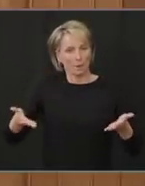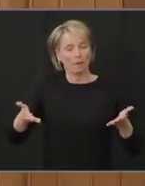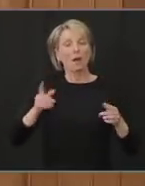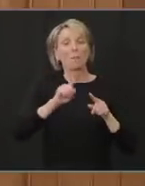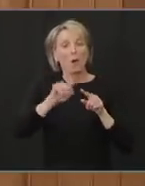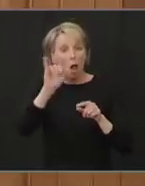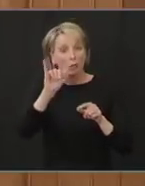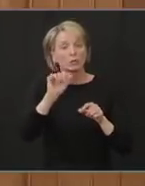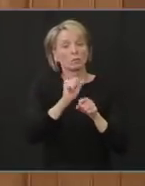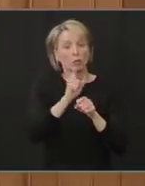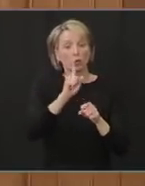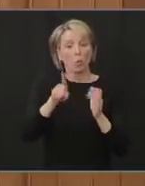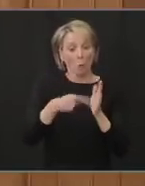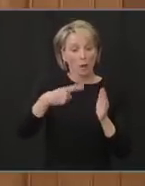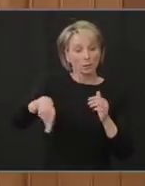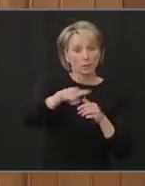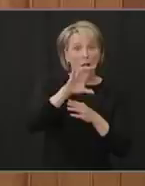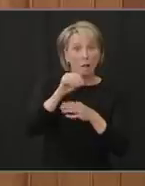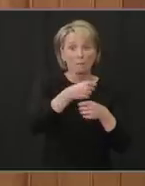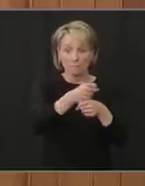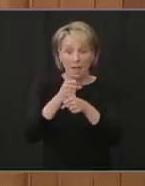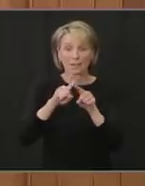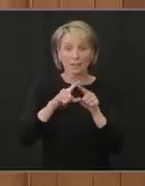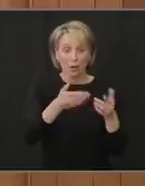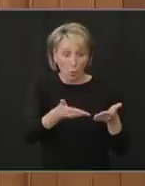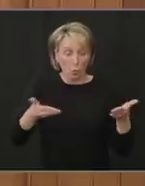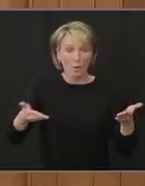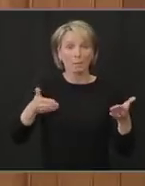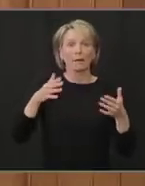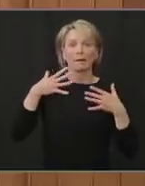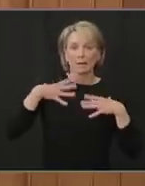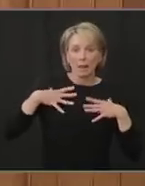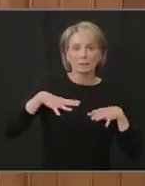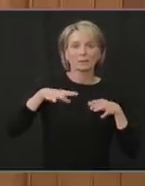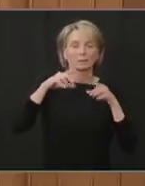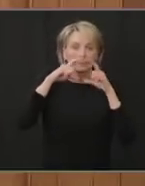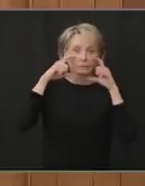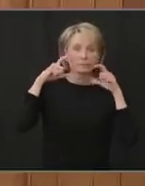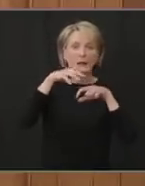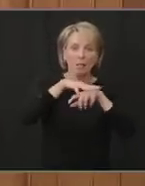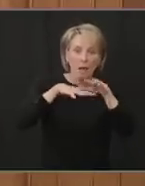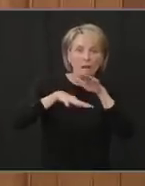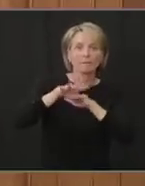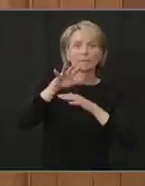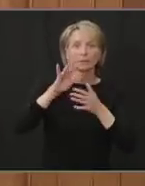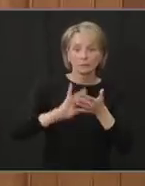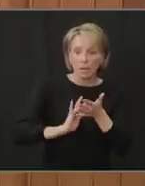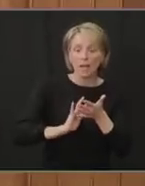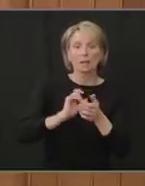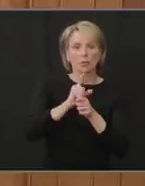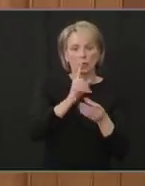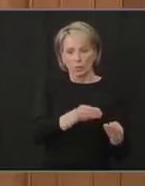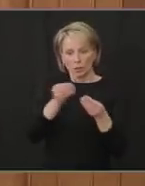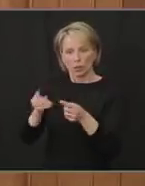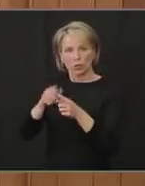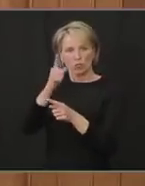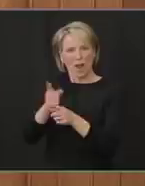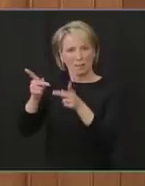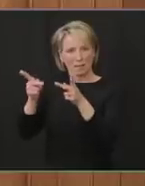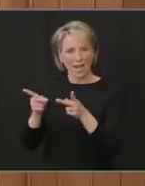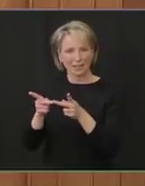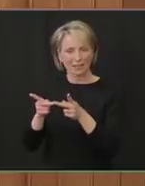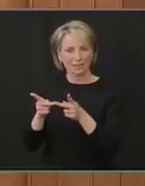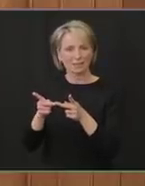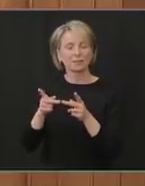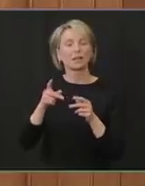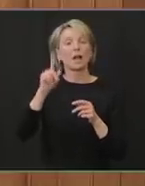up in the hands of areas of need. And this is really important for us in Connecticut. The governor talked about the worry that dollars from Washington will be spread out